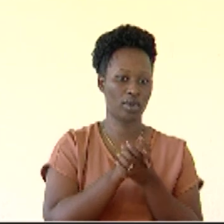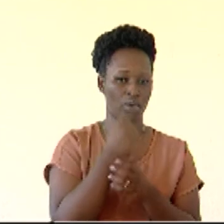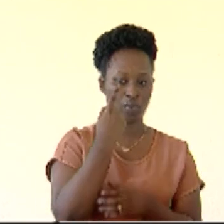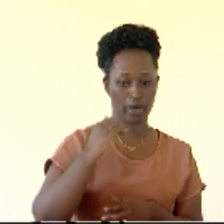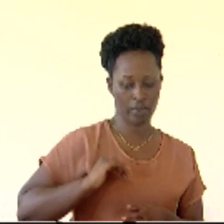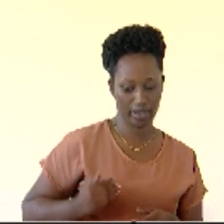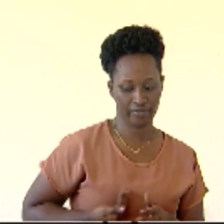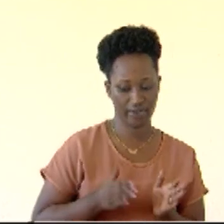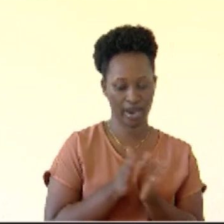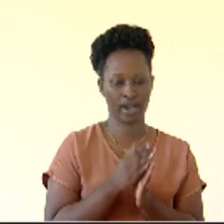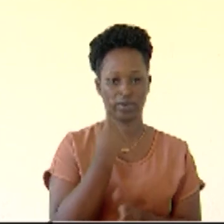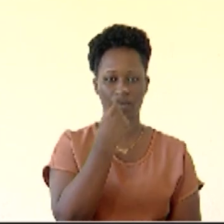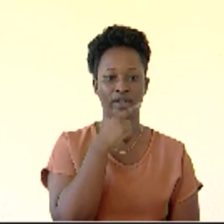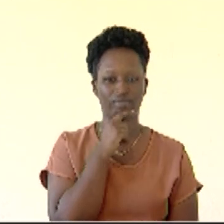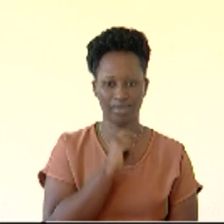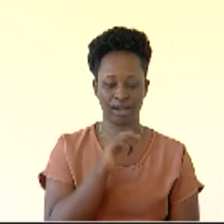and one man.